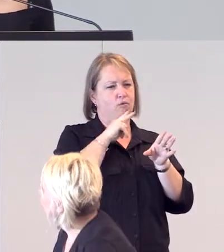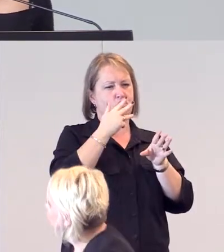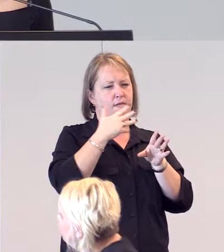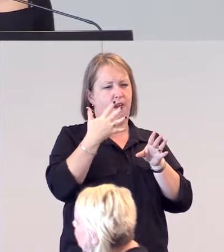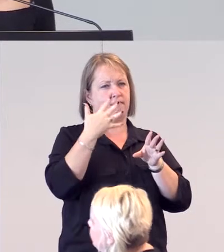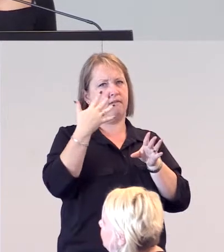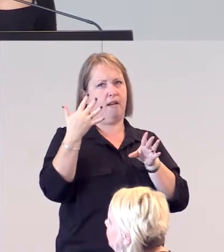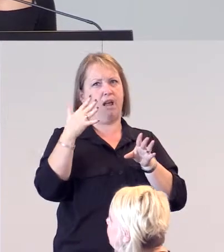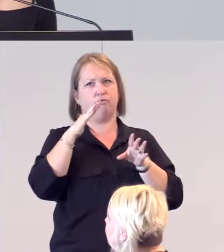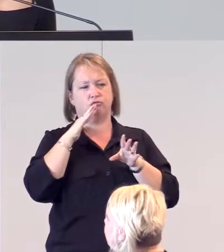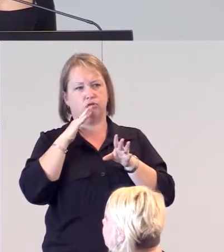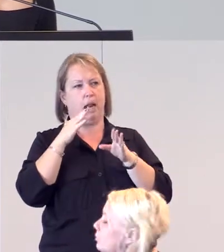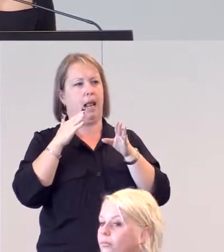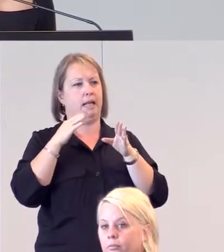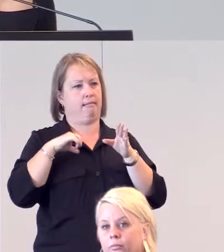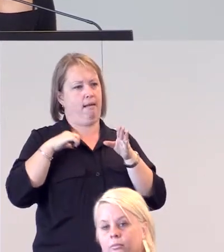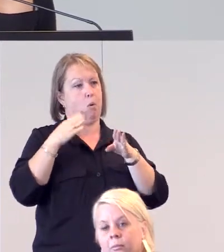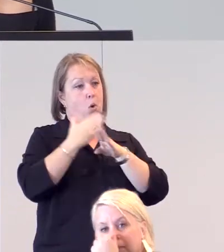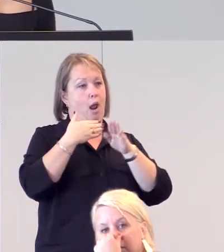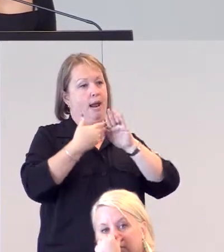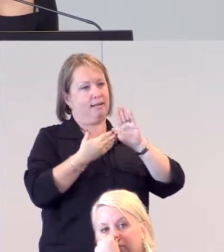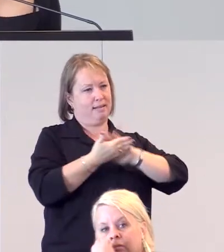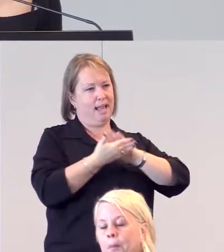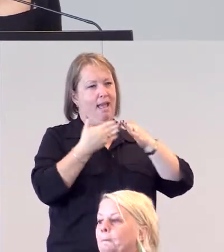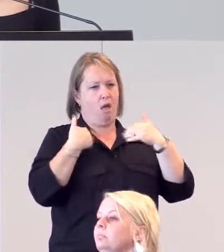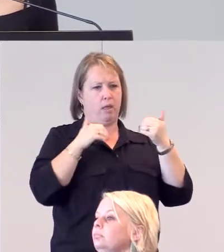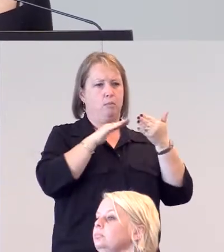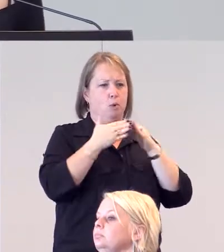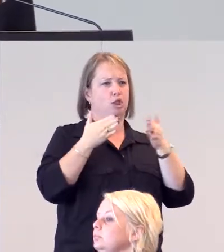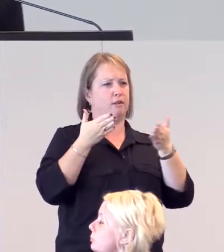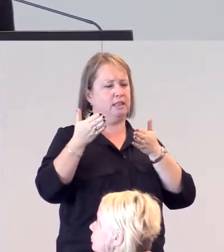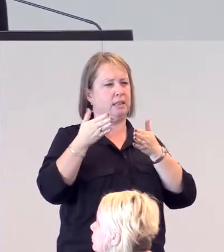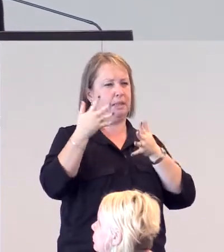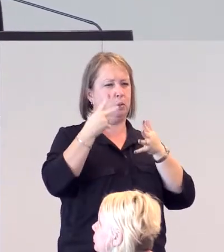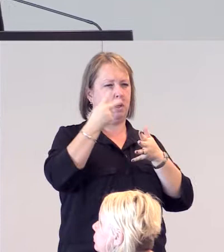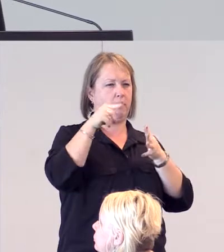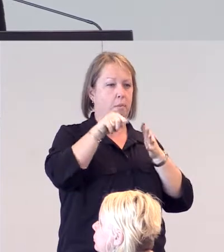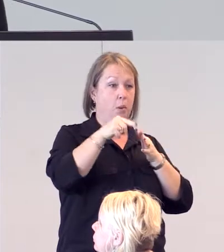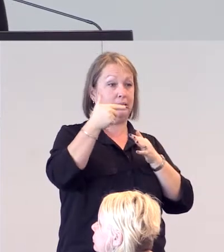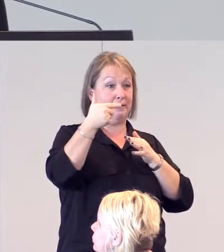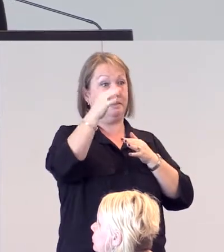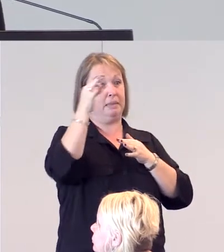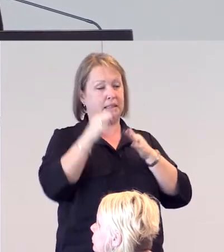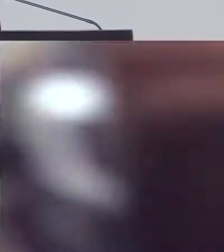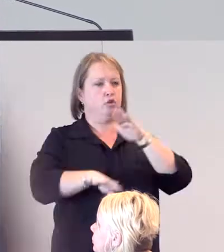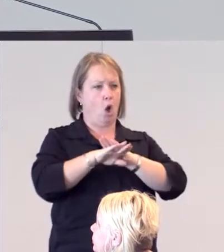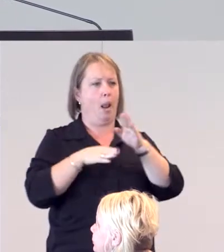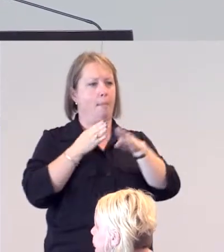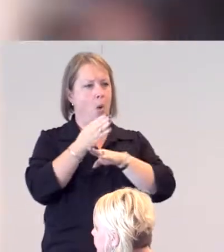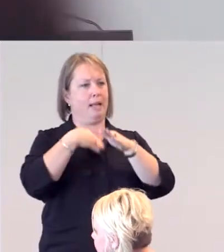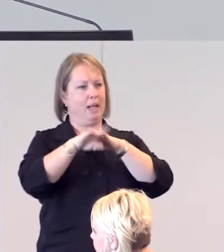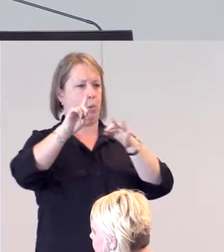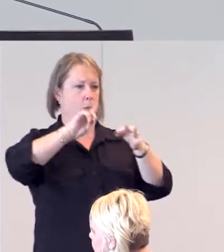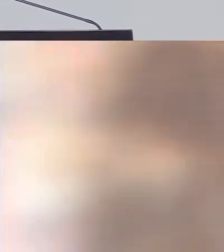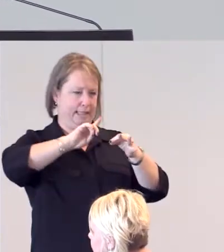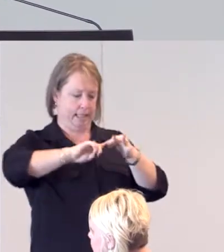295,500 employees in Queensland working in Health and Community Services, which is 12.7% of total employment in